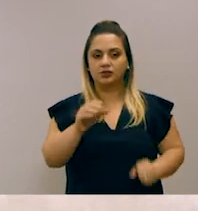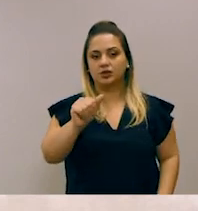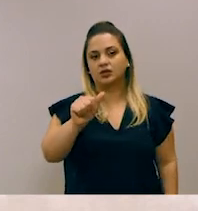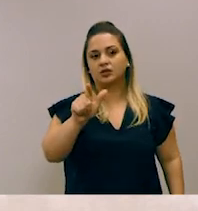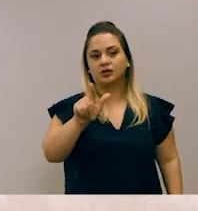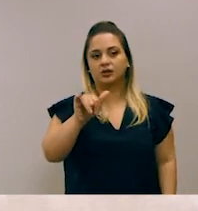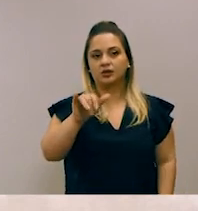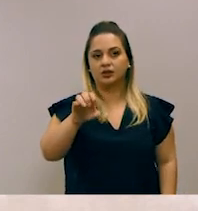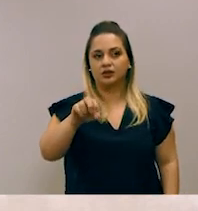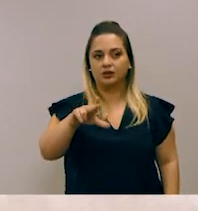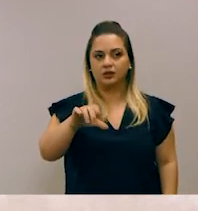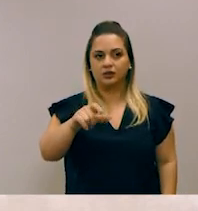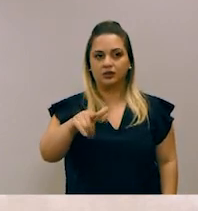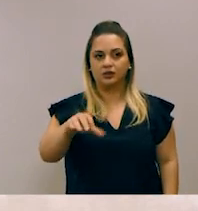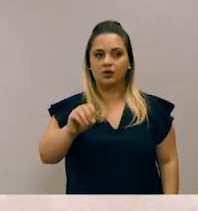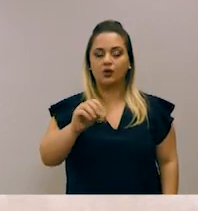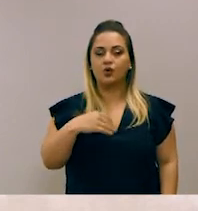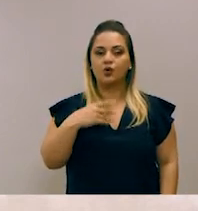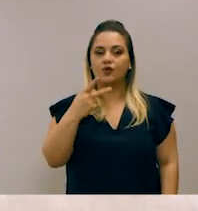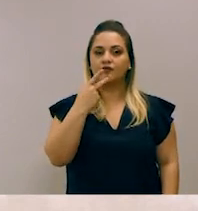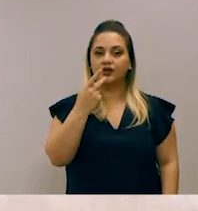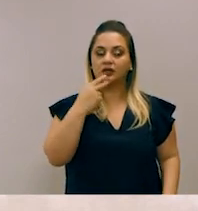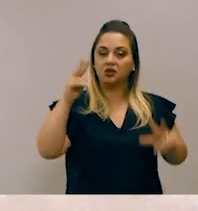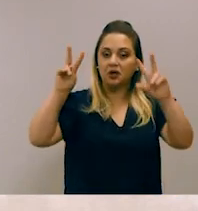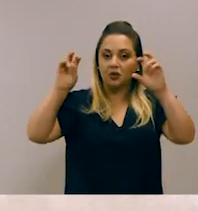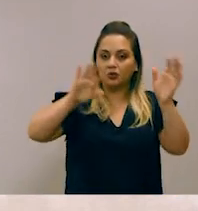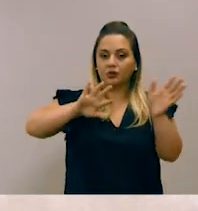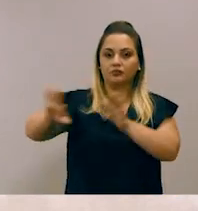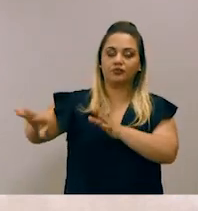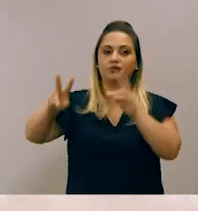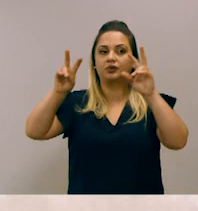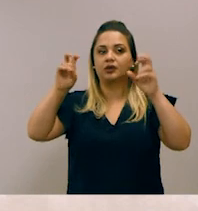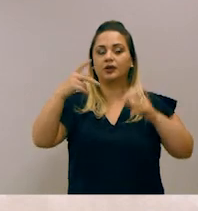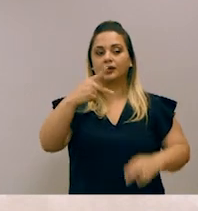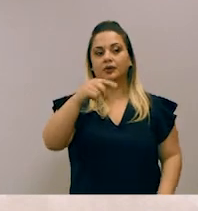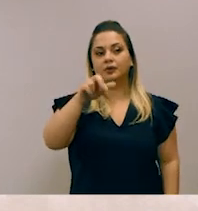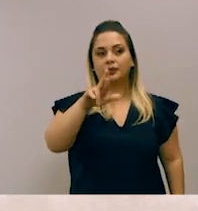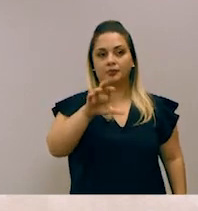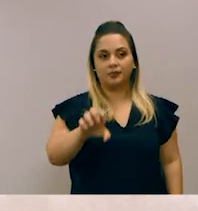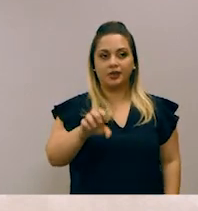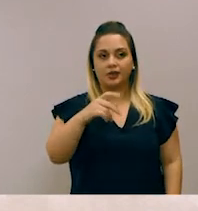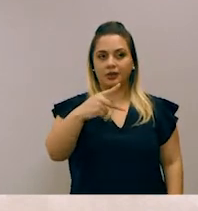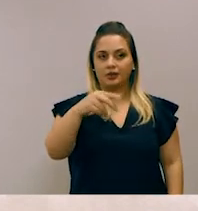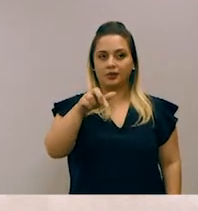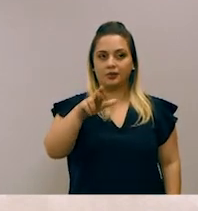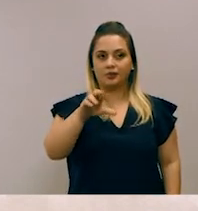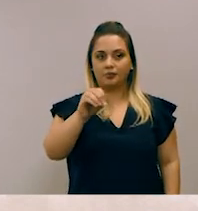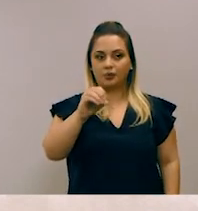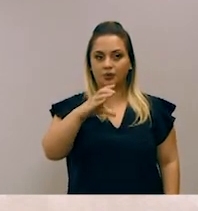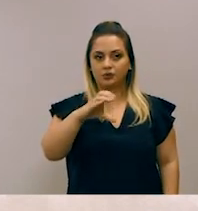validation. Regarding the pre-processing of the text in the content